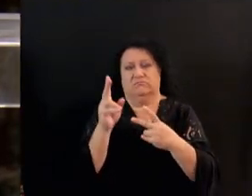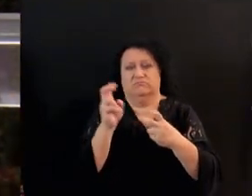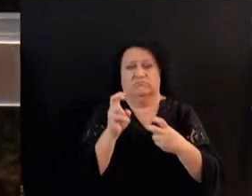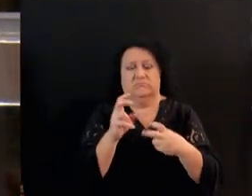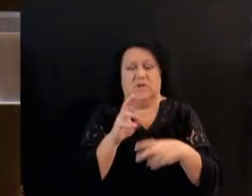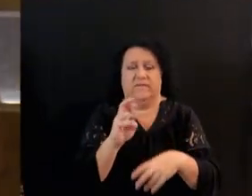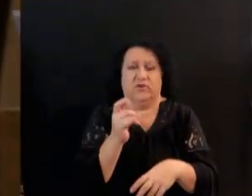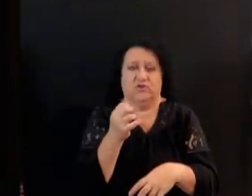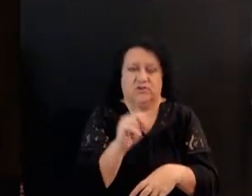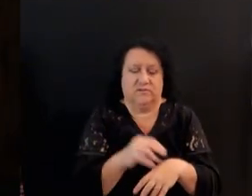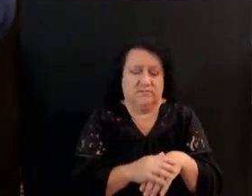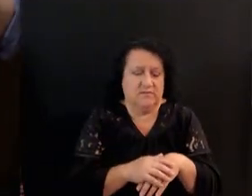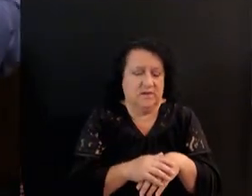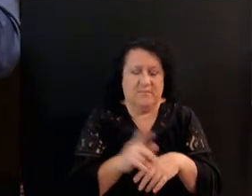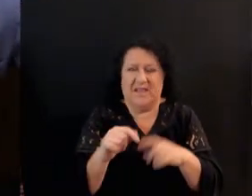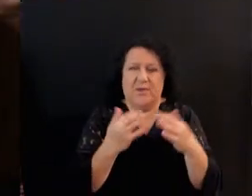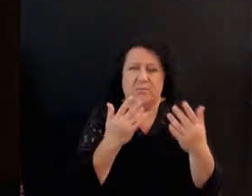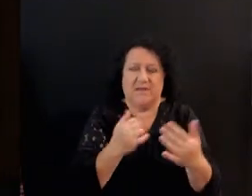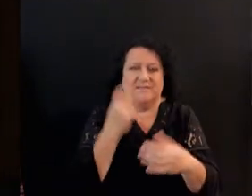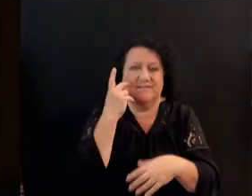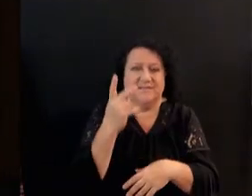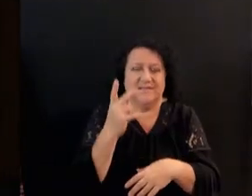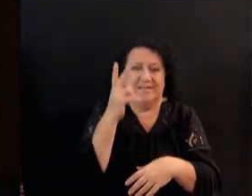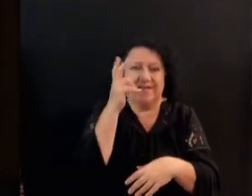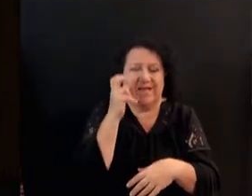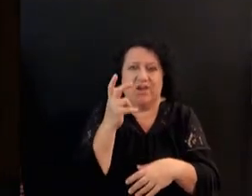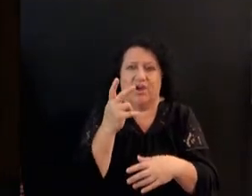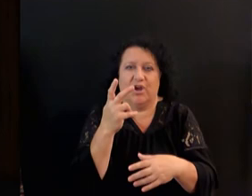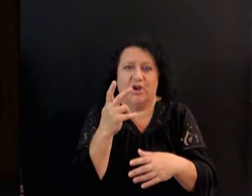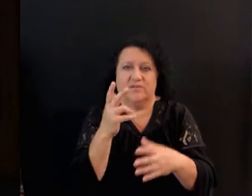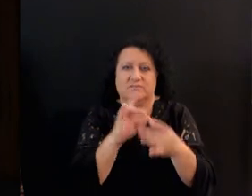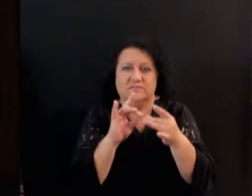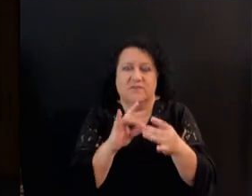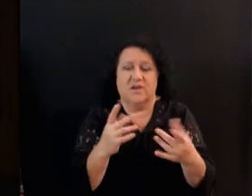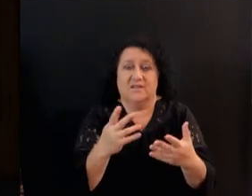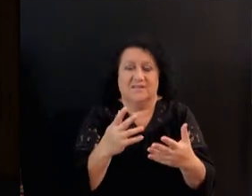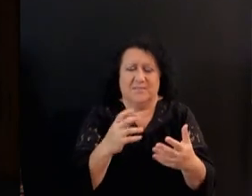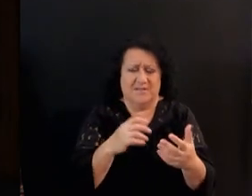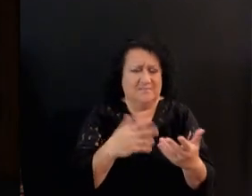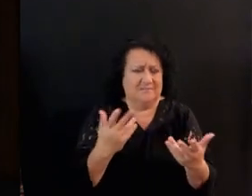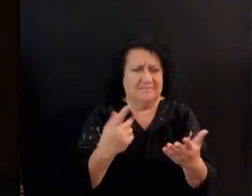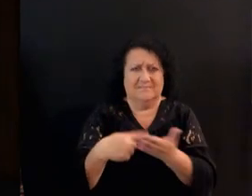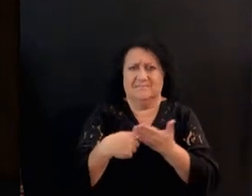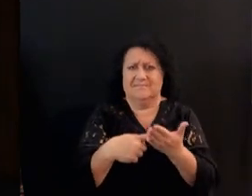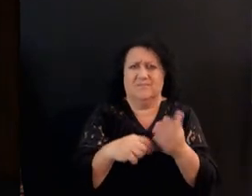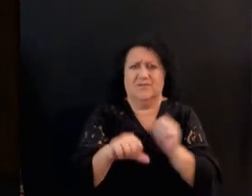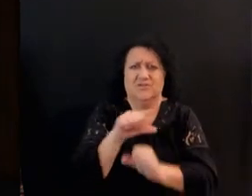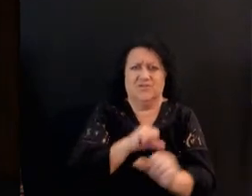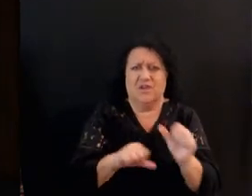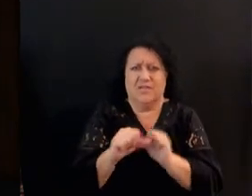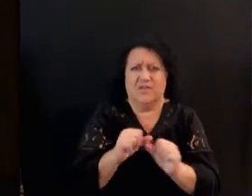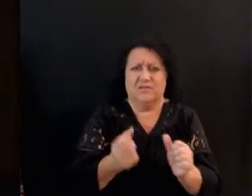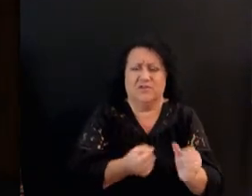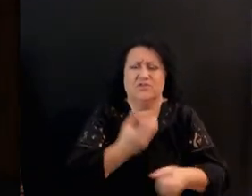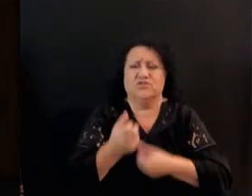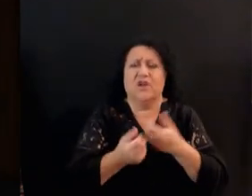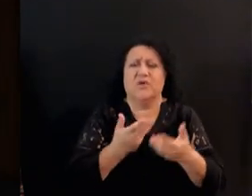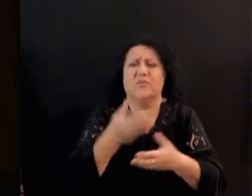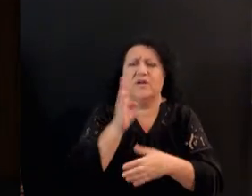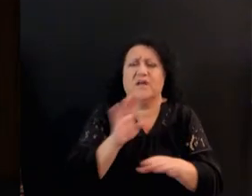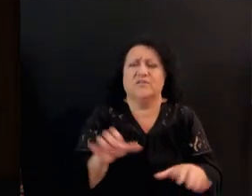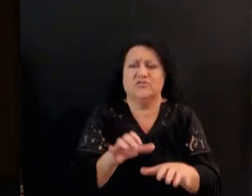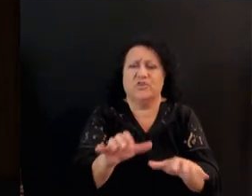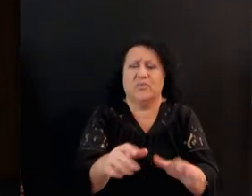to see and hear and be talking about it. Talk with each other. Share what God is doing, what God is revealing, how God is at work